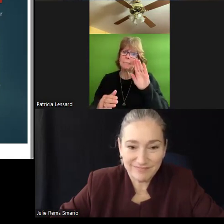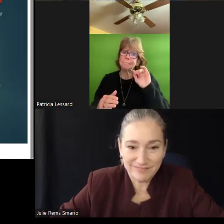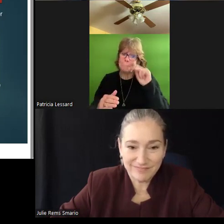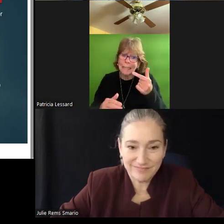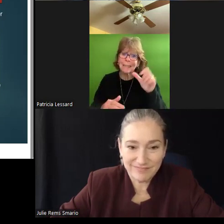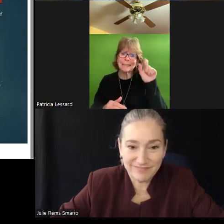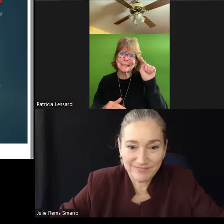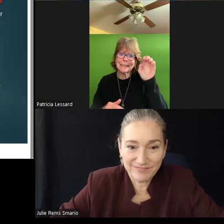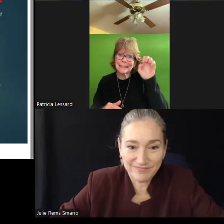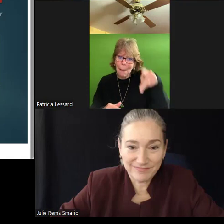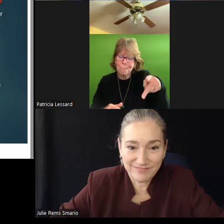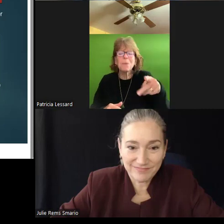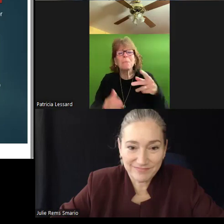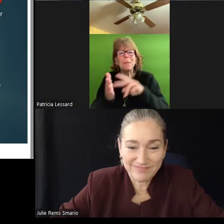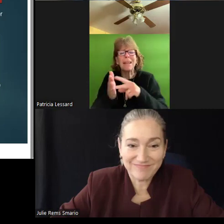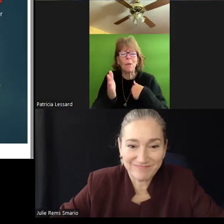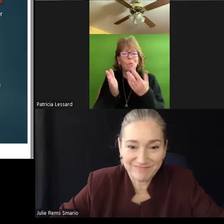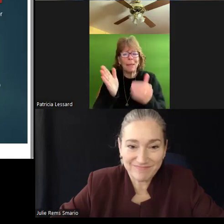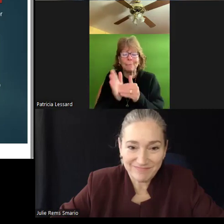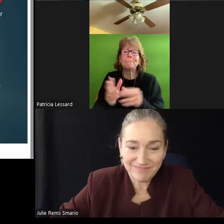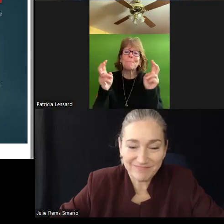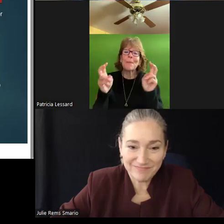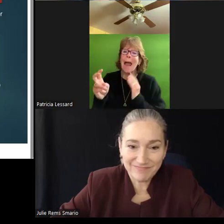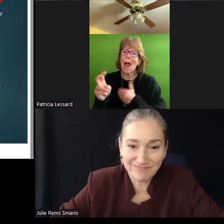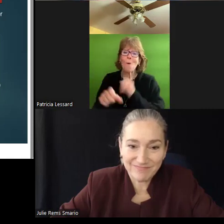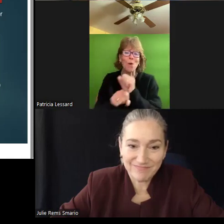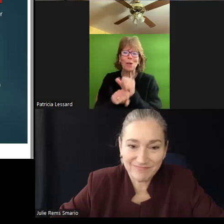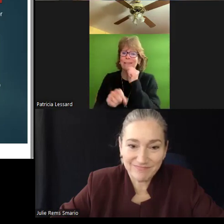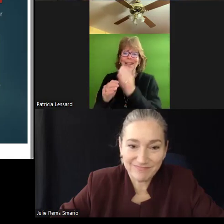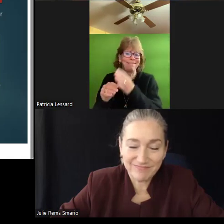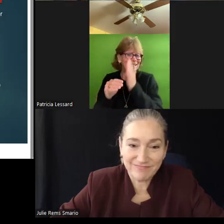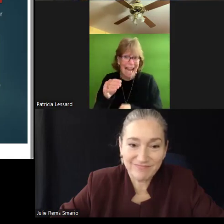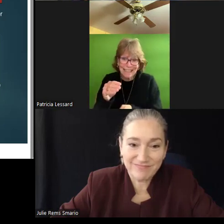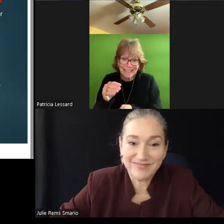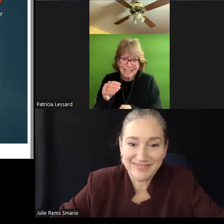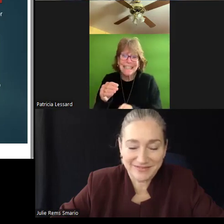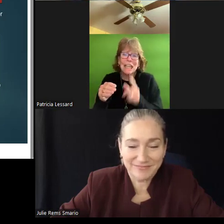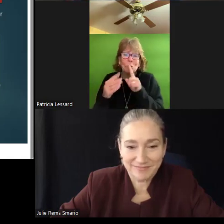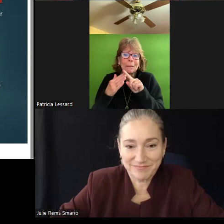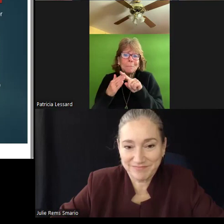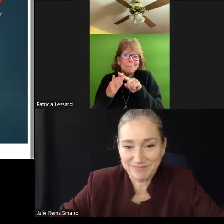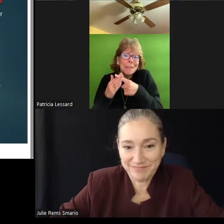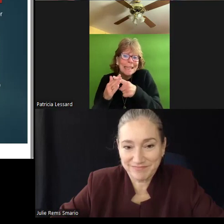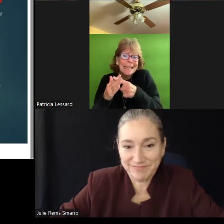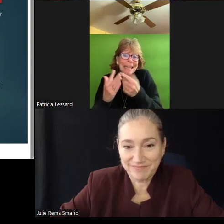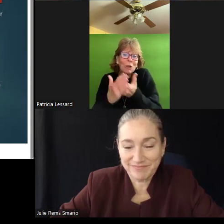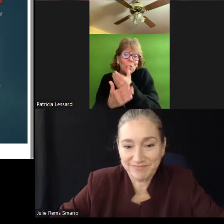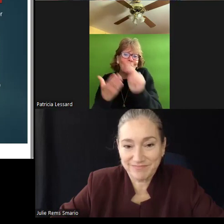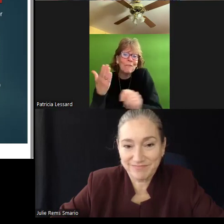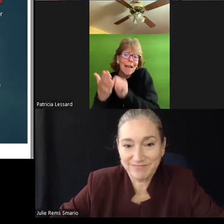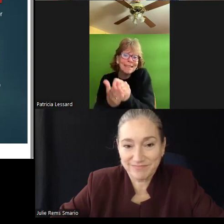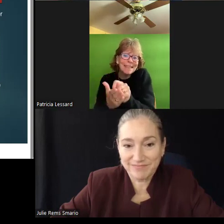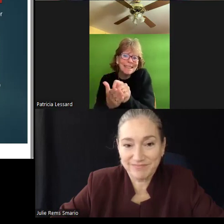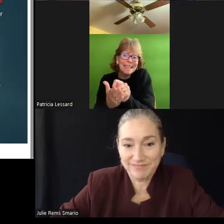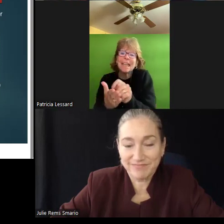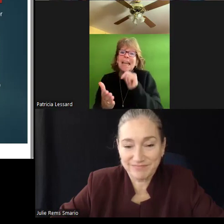want to reiterate what I said earlier, which is like, the work is not done. The work is beginning a new phase, and we should, roll